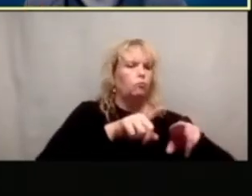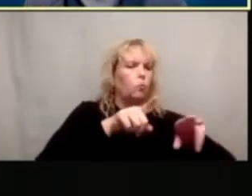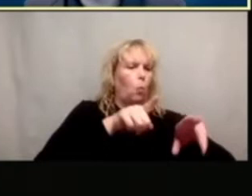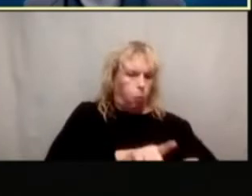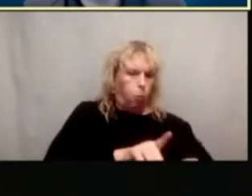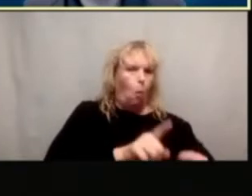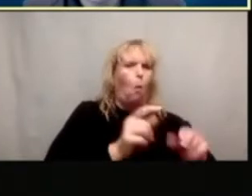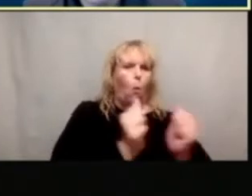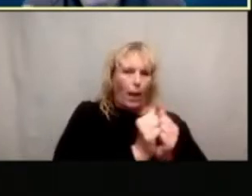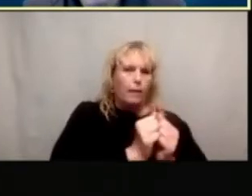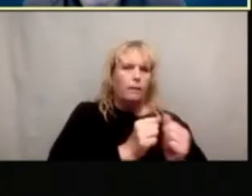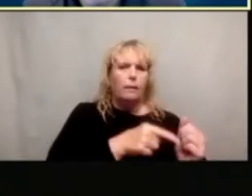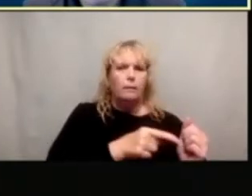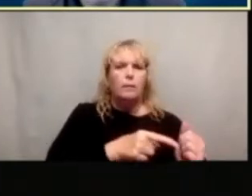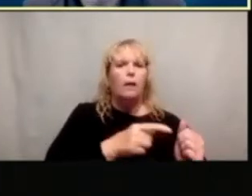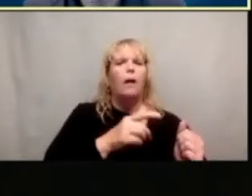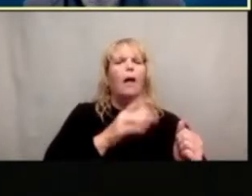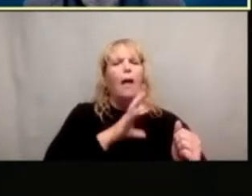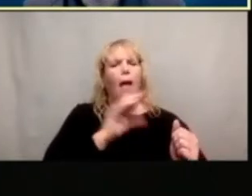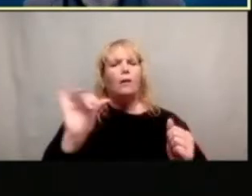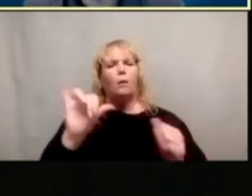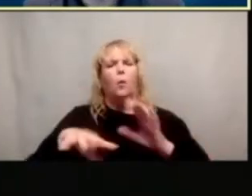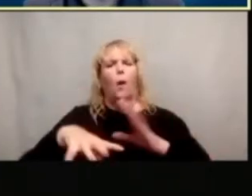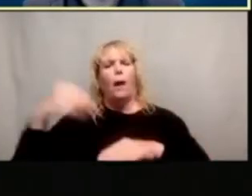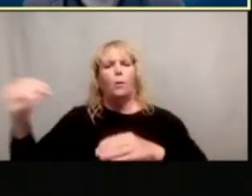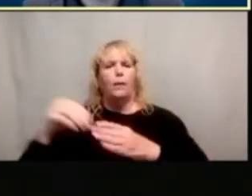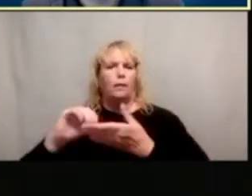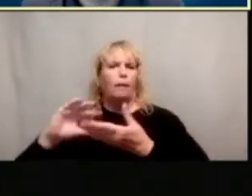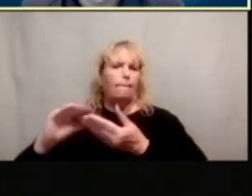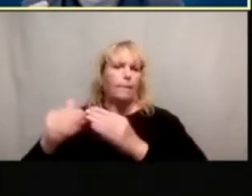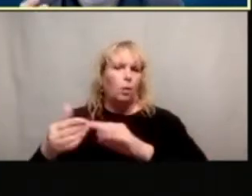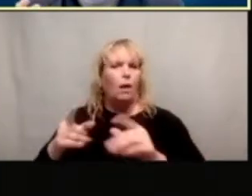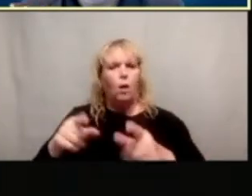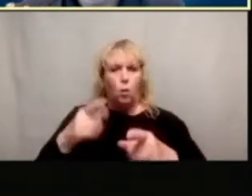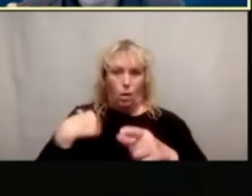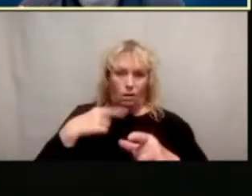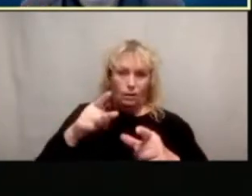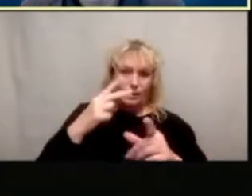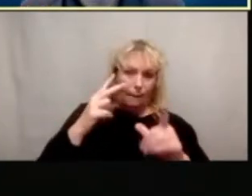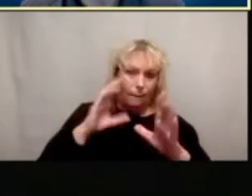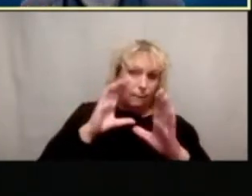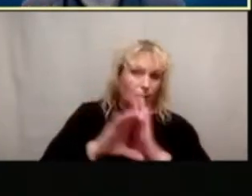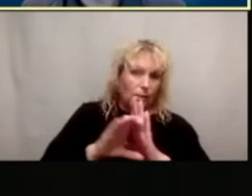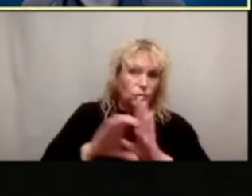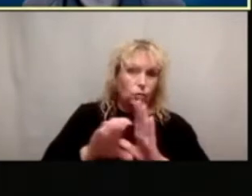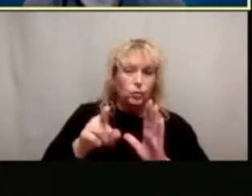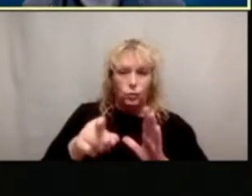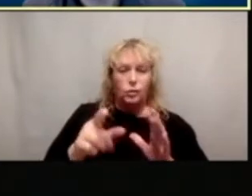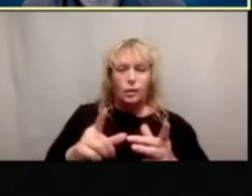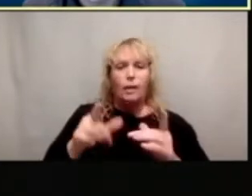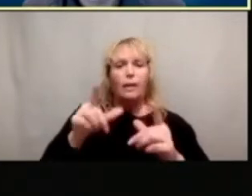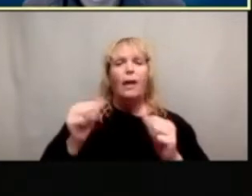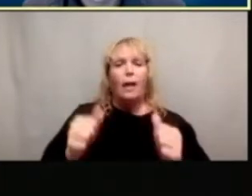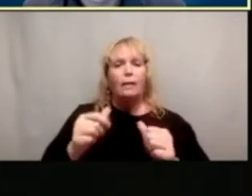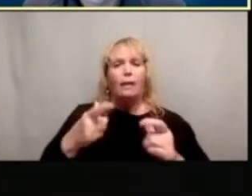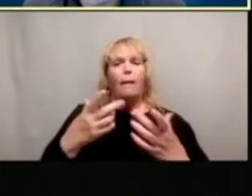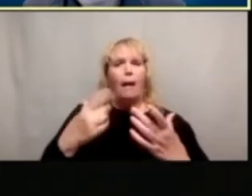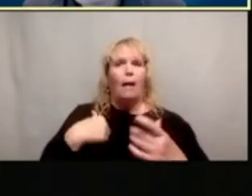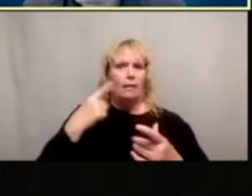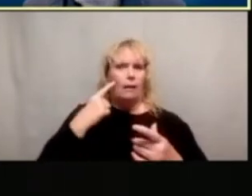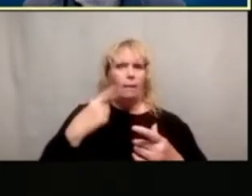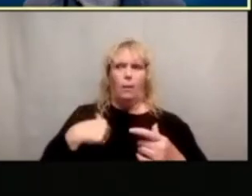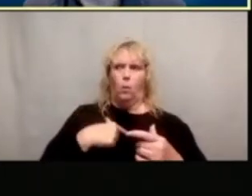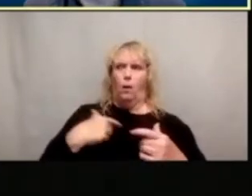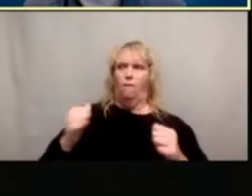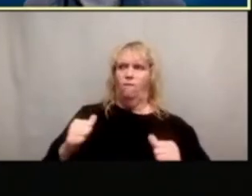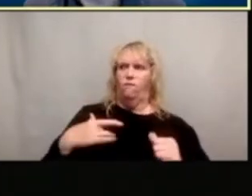image here because things are completely changing. We will be emerging into kind of this new normal. And maybe we're afraid of that. Actually, one of my colleagues has